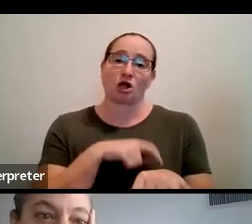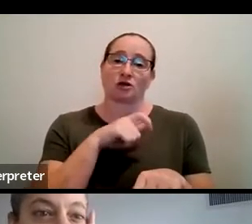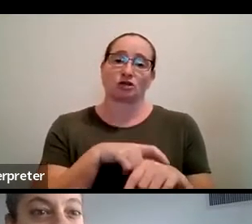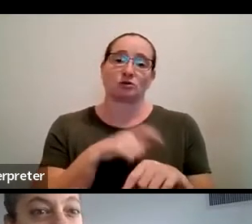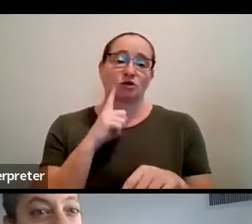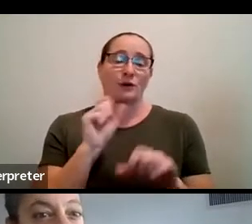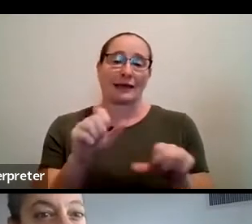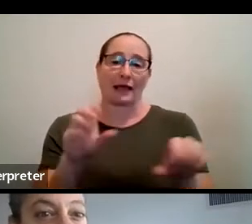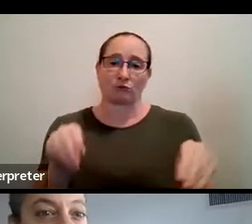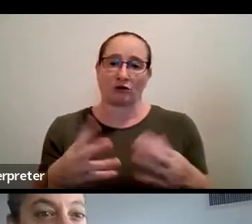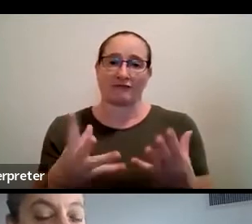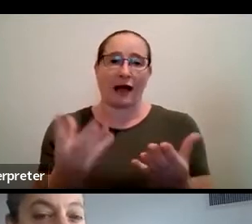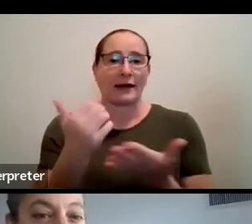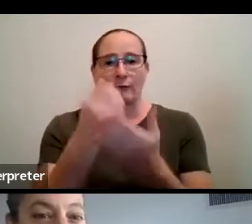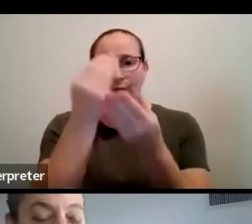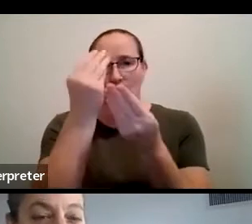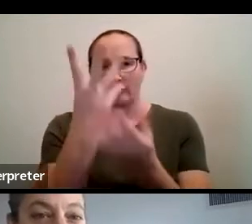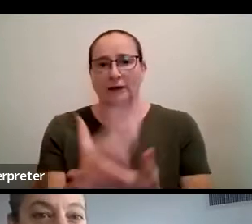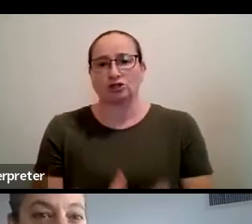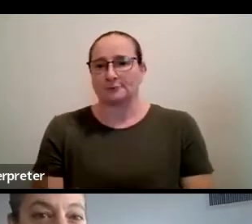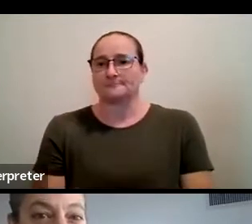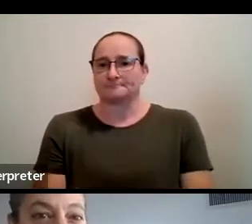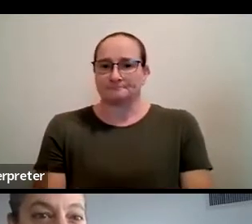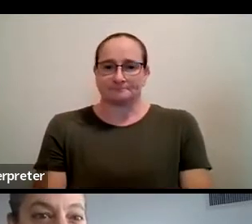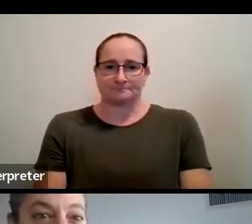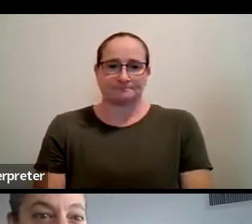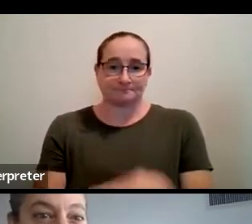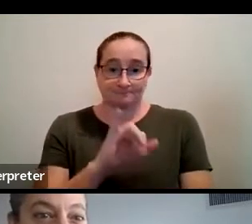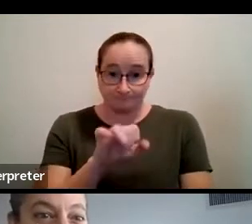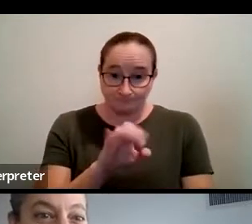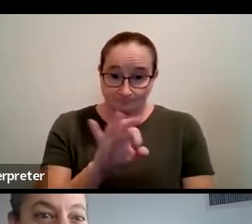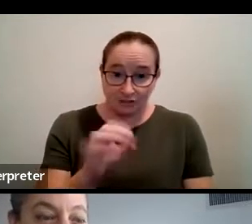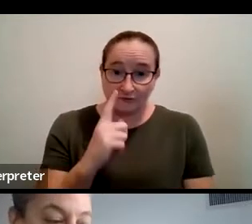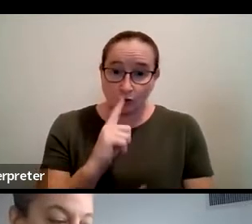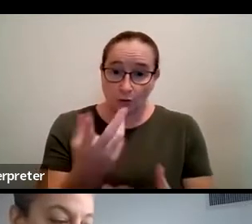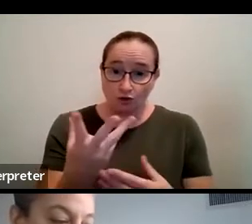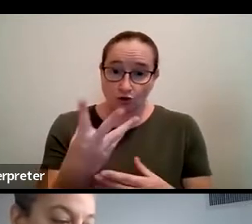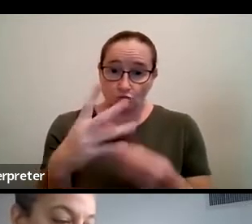provide helpful information. Jeff, would you like to add anything?